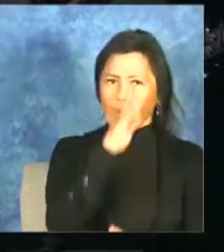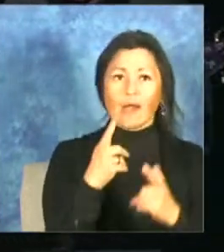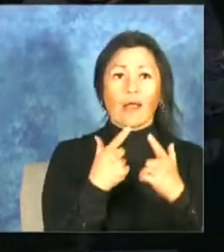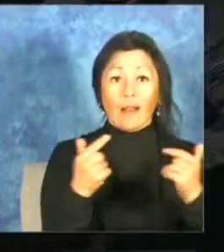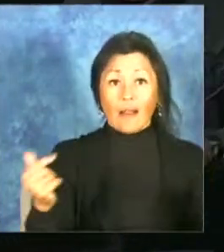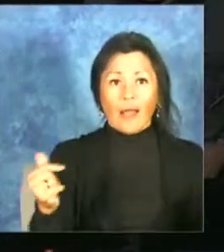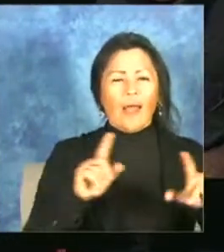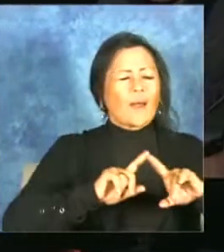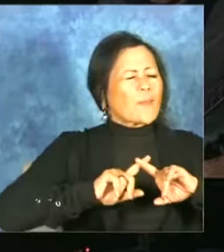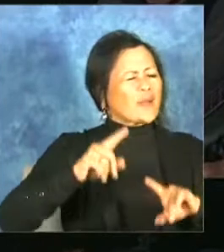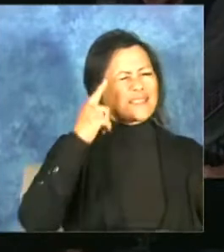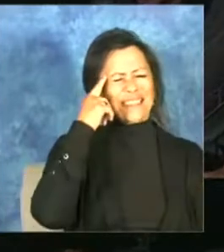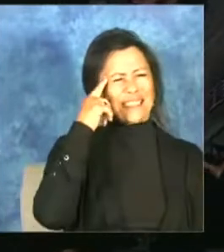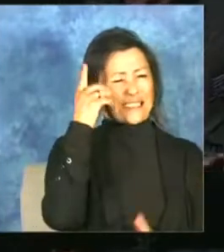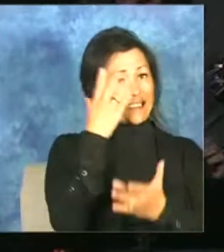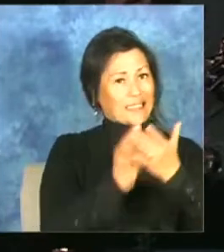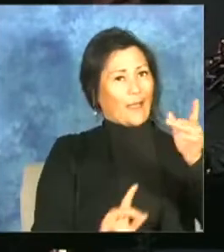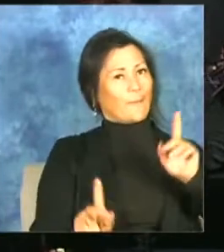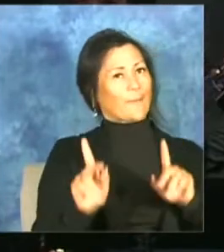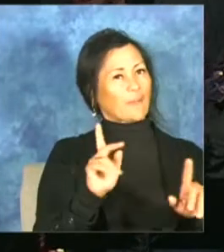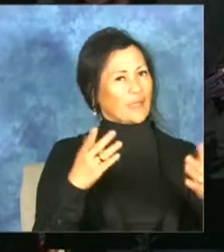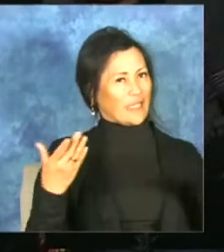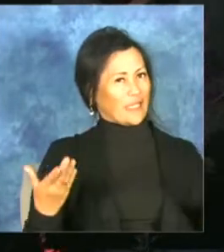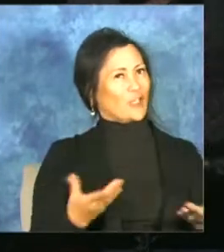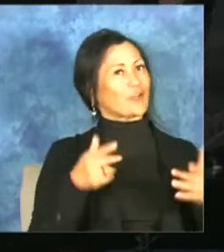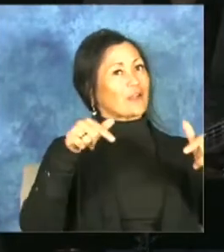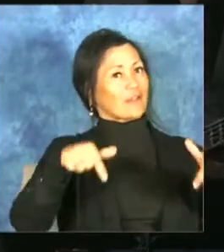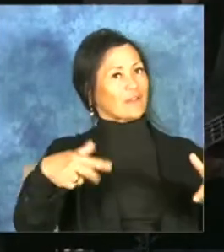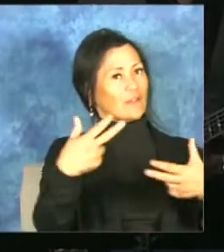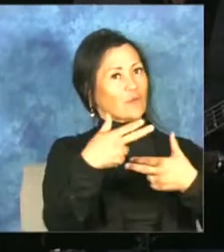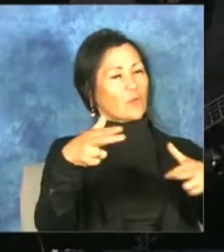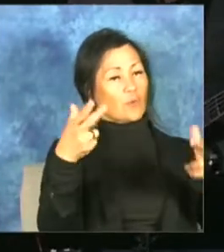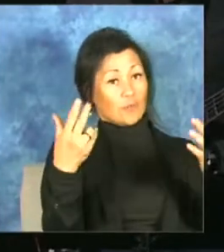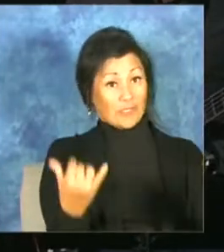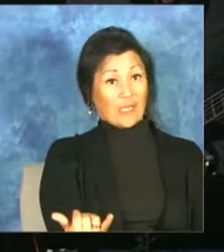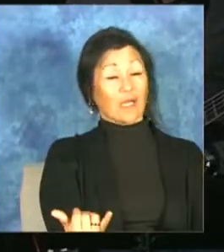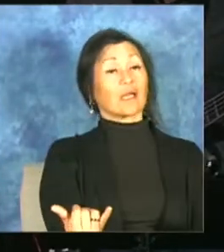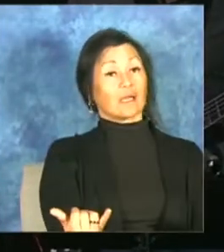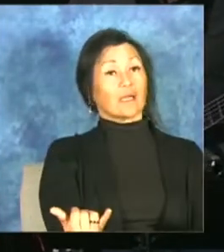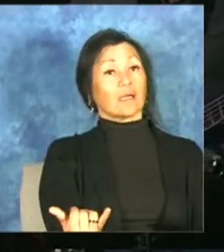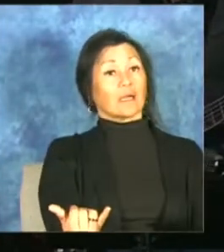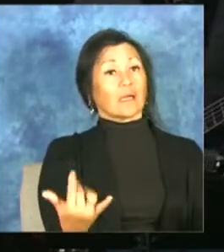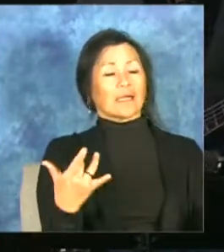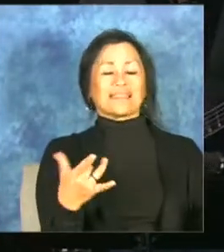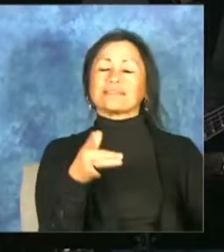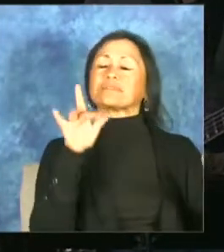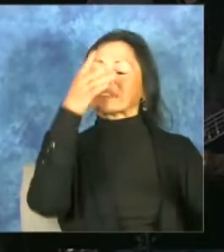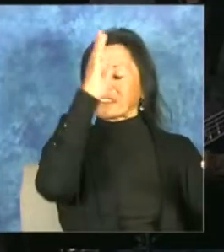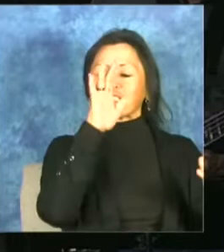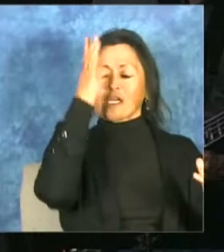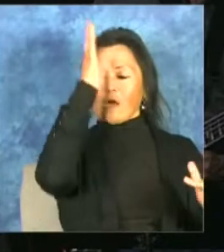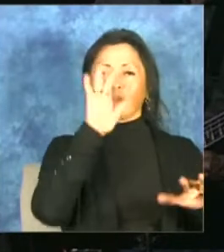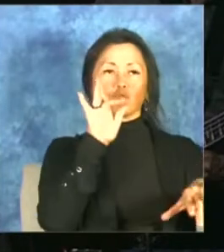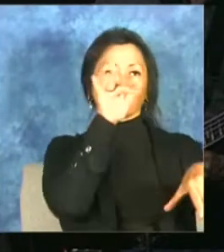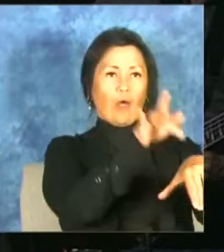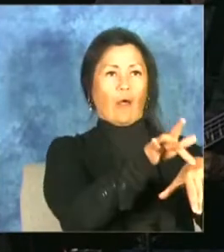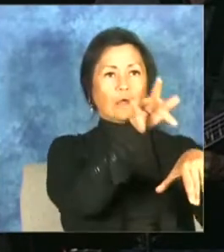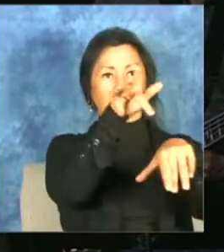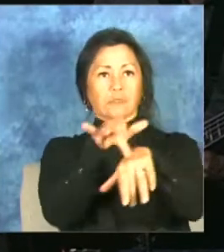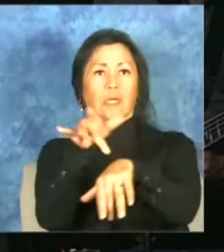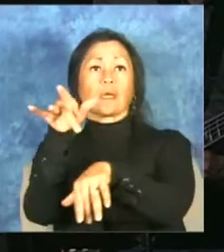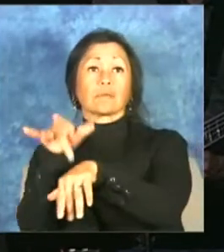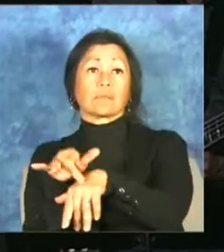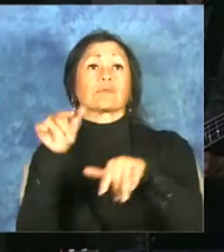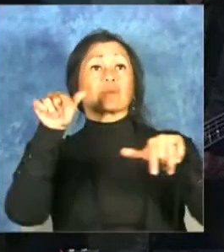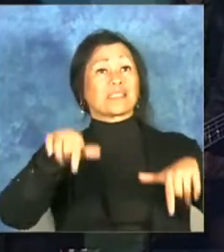But I couldn't help but think that there are folks here in this room today that need a touch from God in